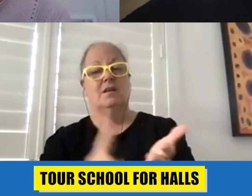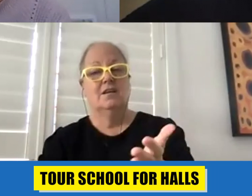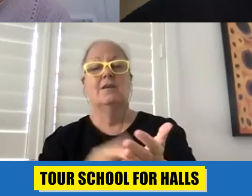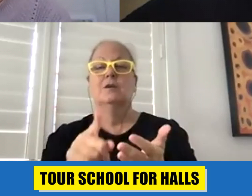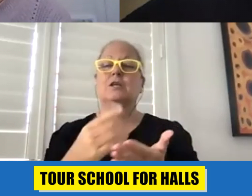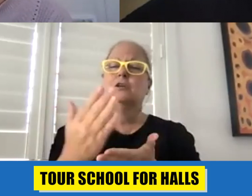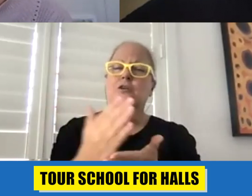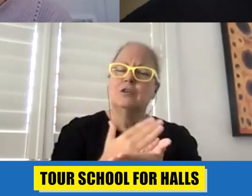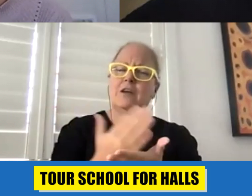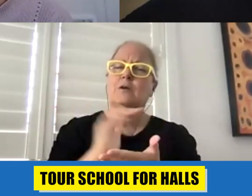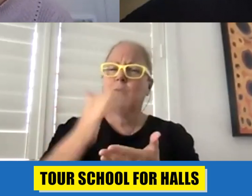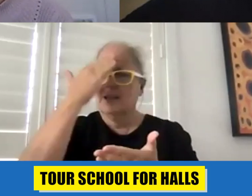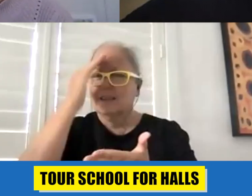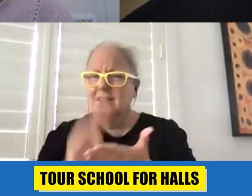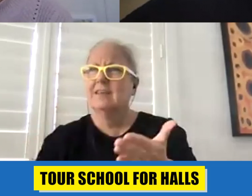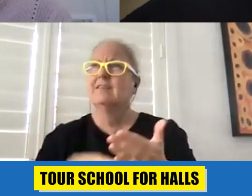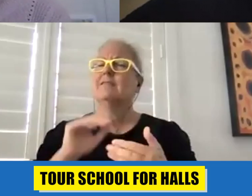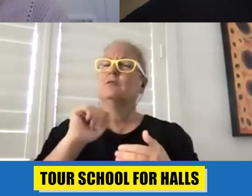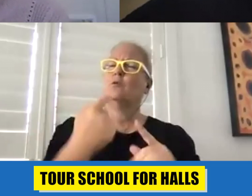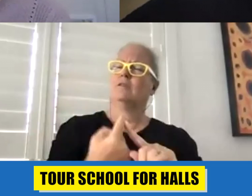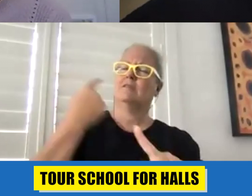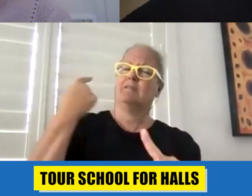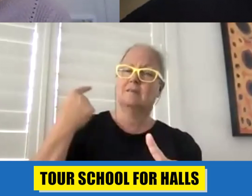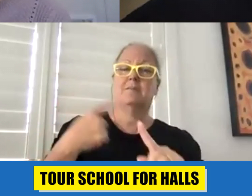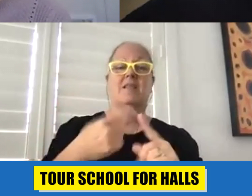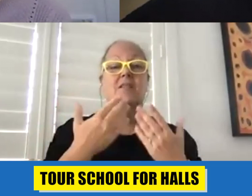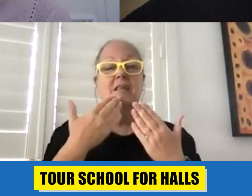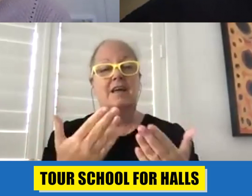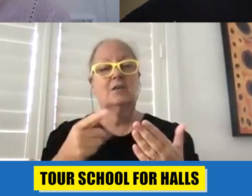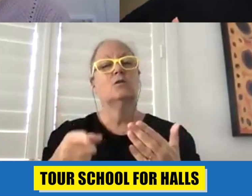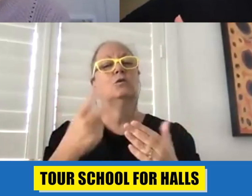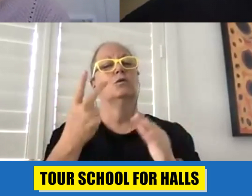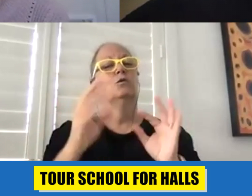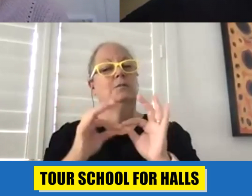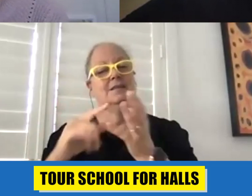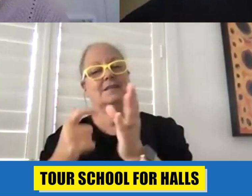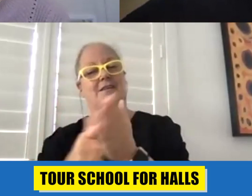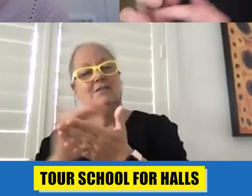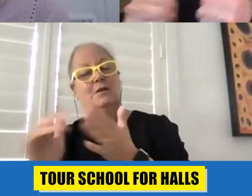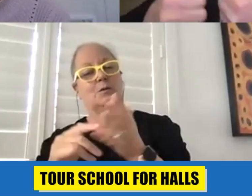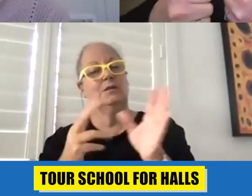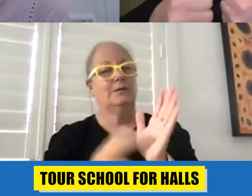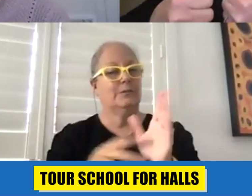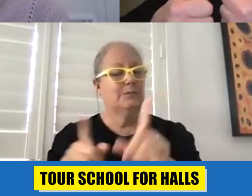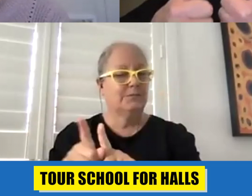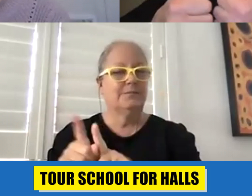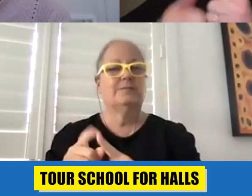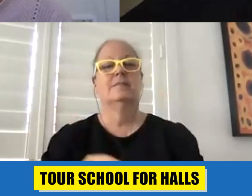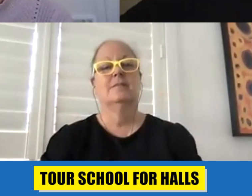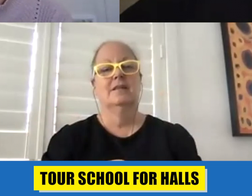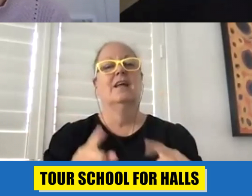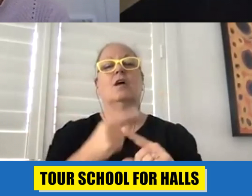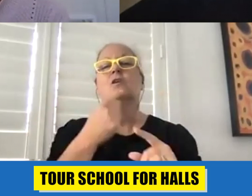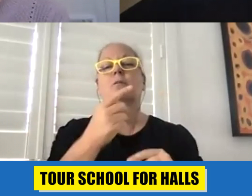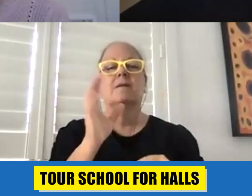your insight and expertise. And thank you also to our Auslan interpreters, Sarah and Susan, as well. As I mentioned,